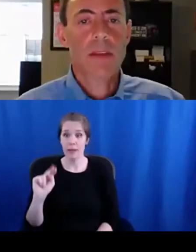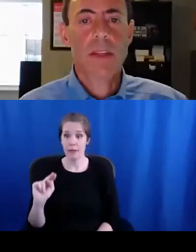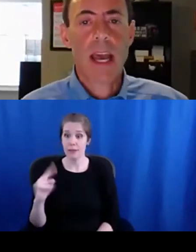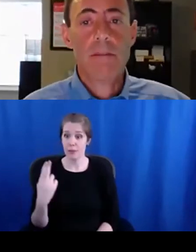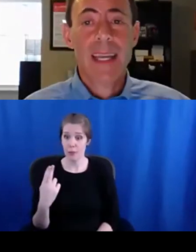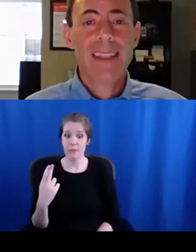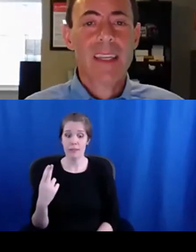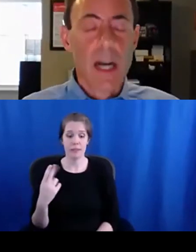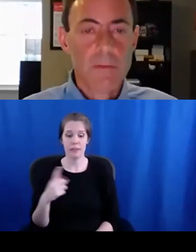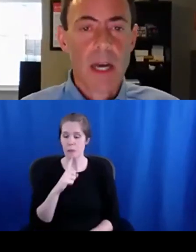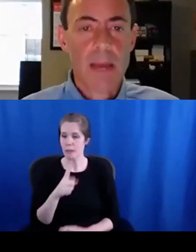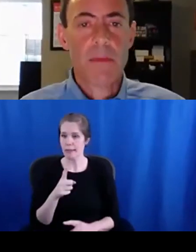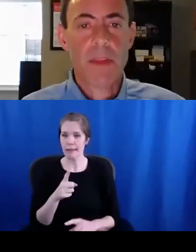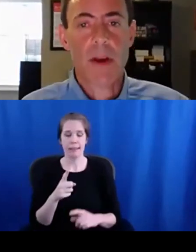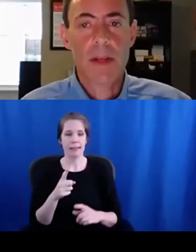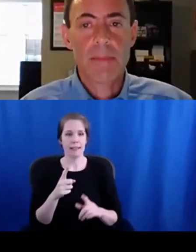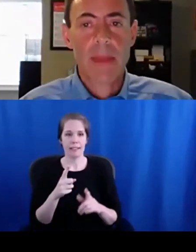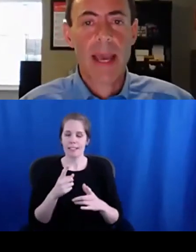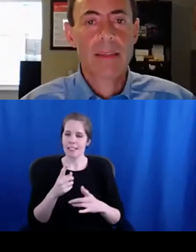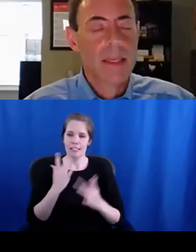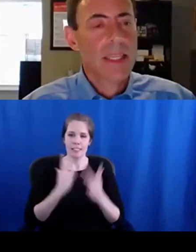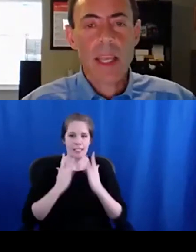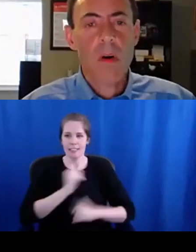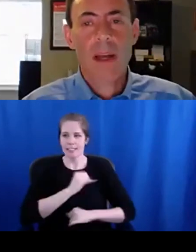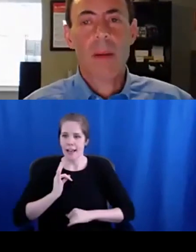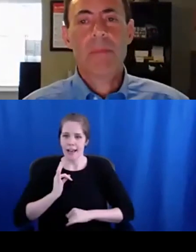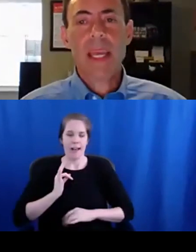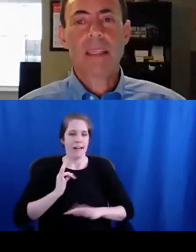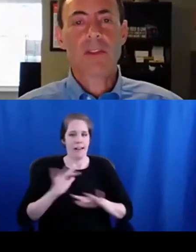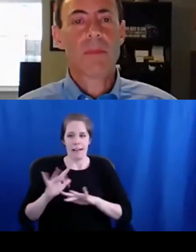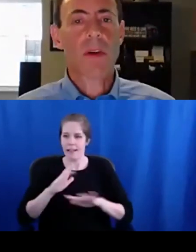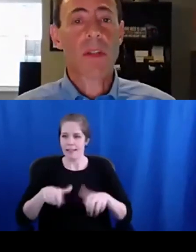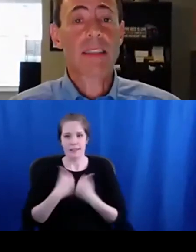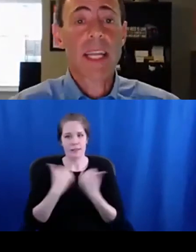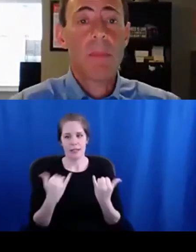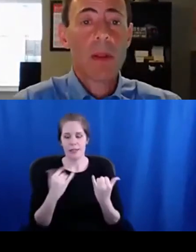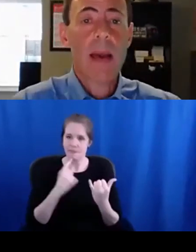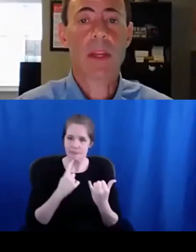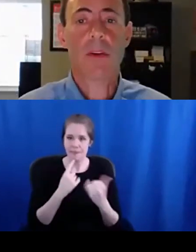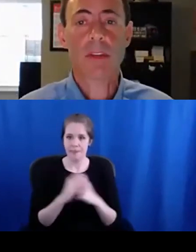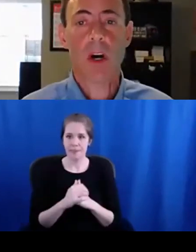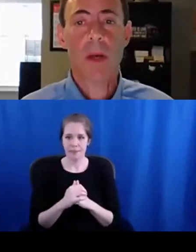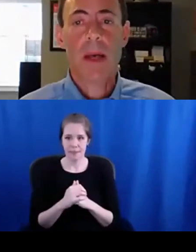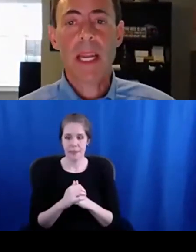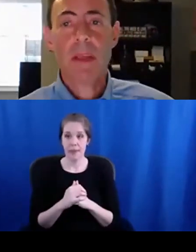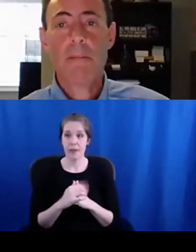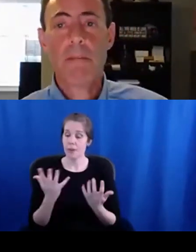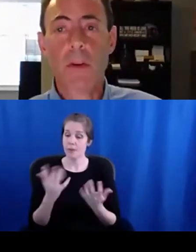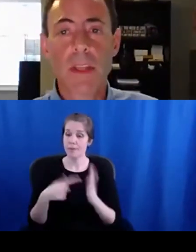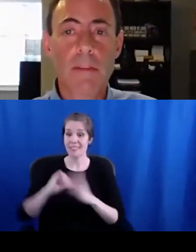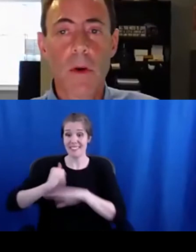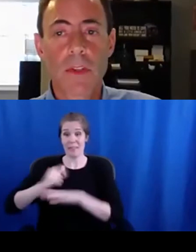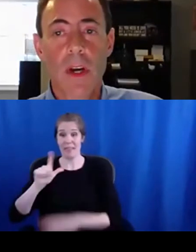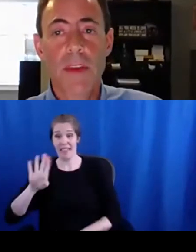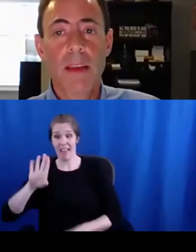Leadership, staff, it's a tough time out there. And taking on a big additional burden like setting up a lab in a nursing home may not be the first